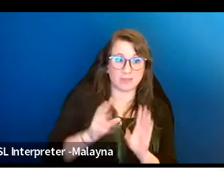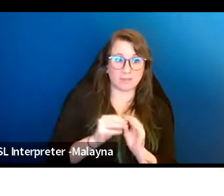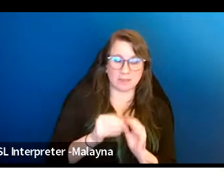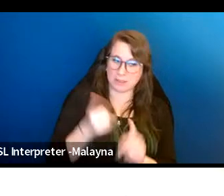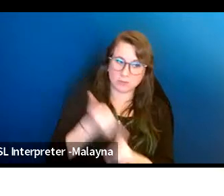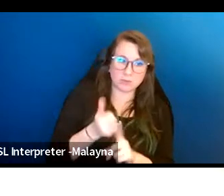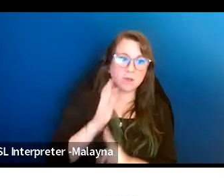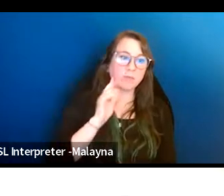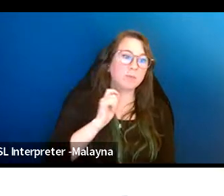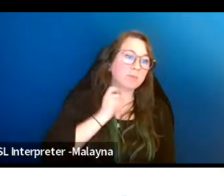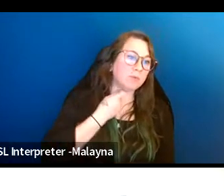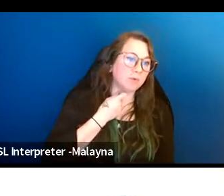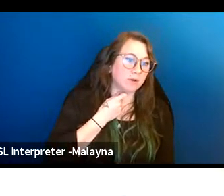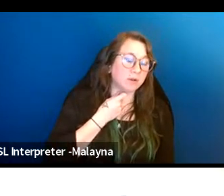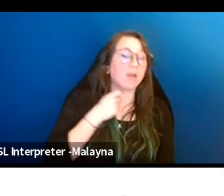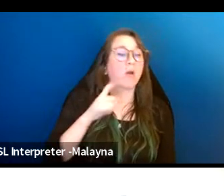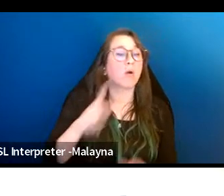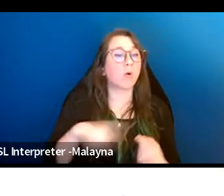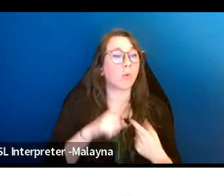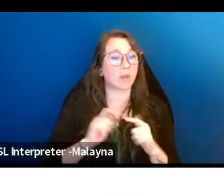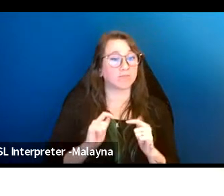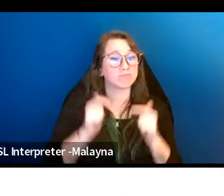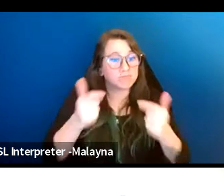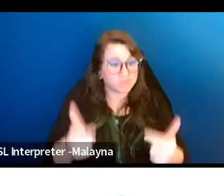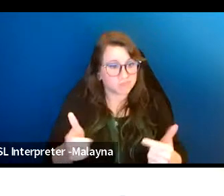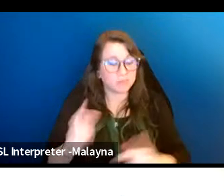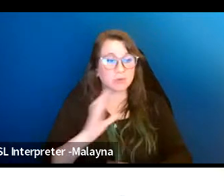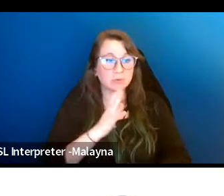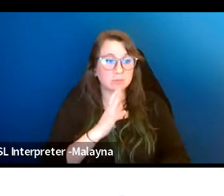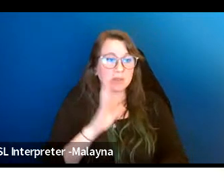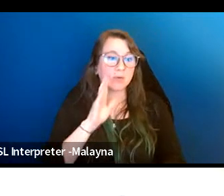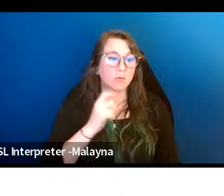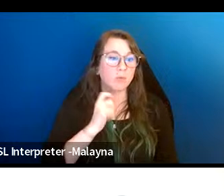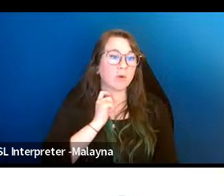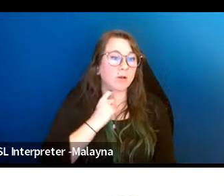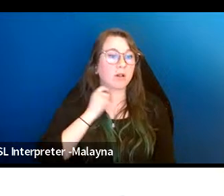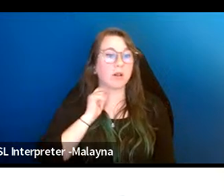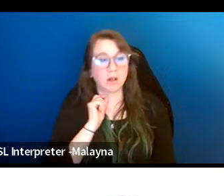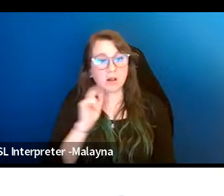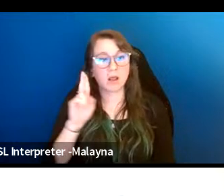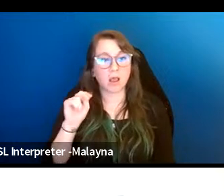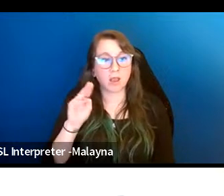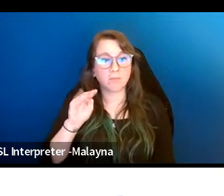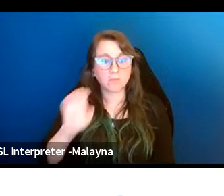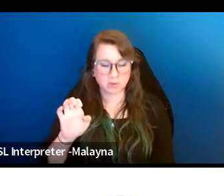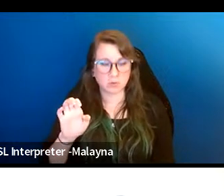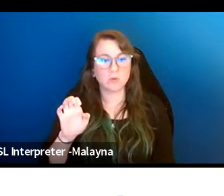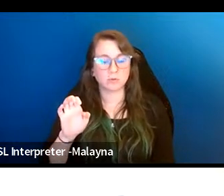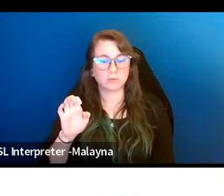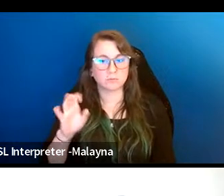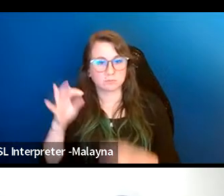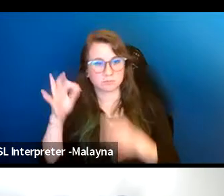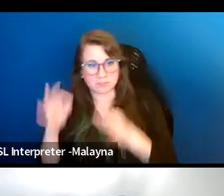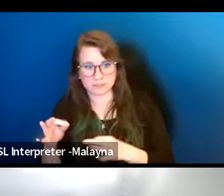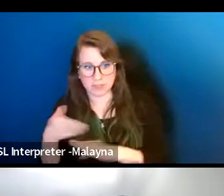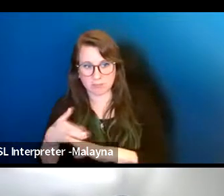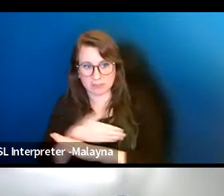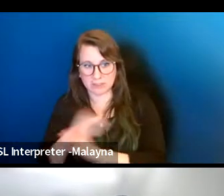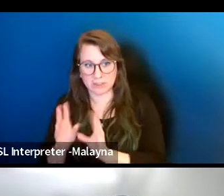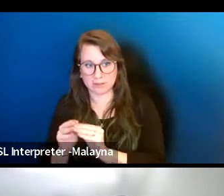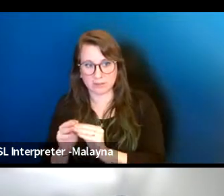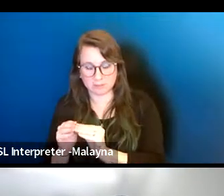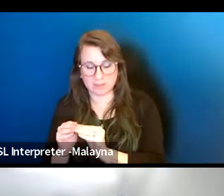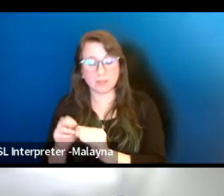muted. But when you are given the opportunity to speak, you will be unmuted based on what we adopted at the beginning of the meeting, our agenda,